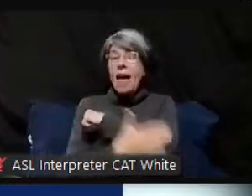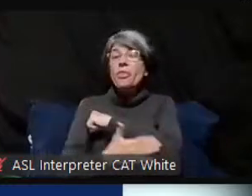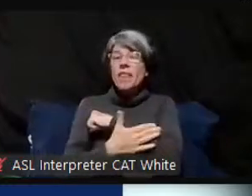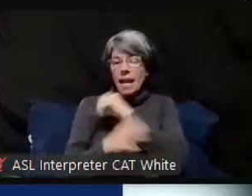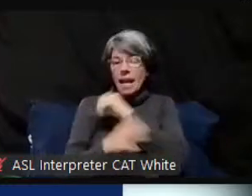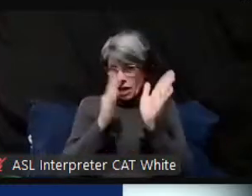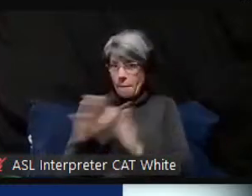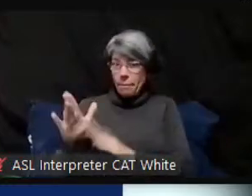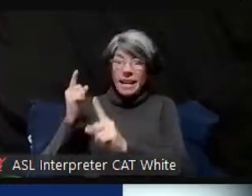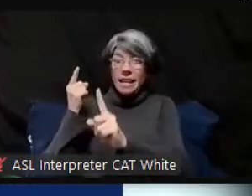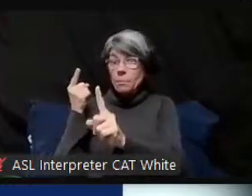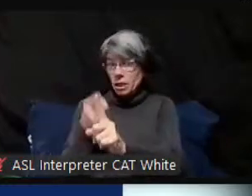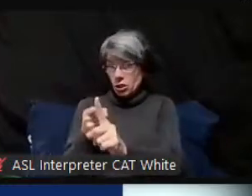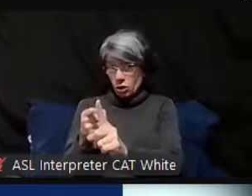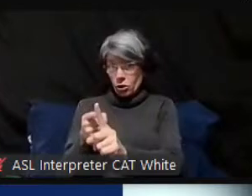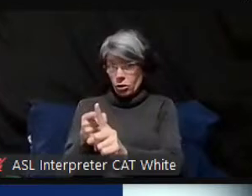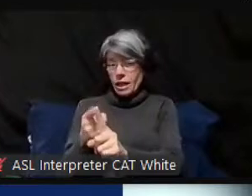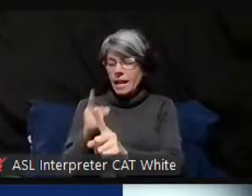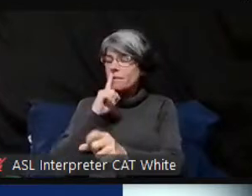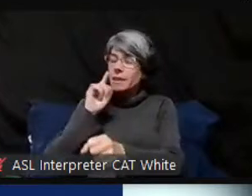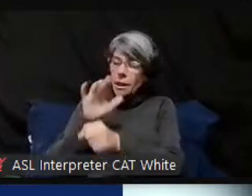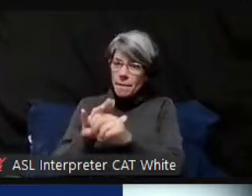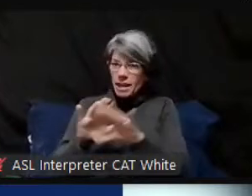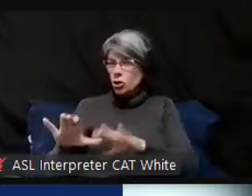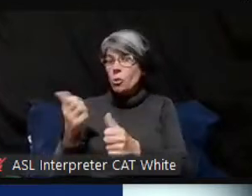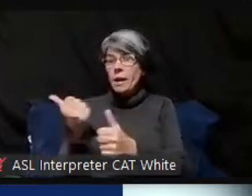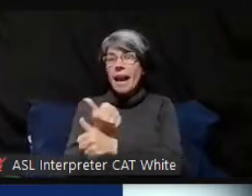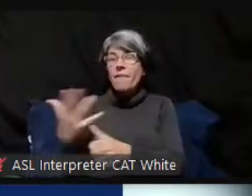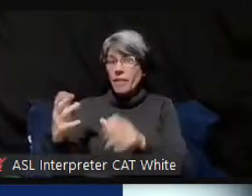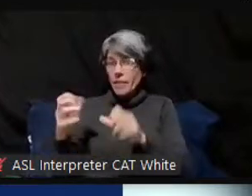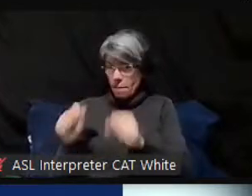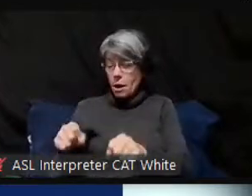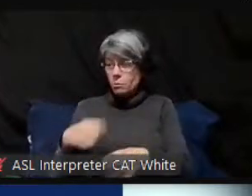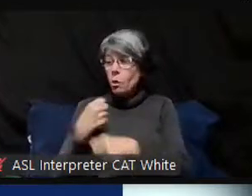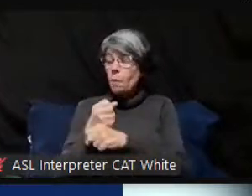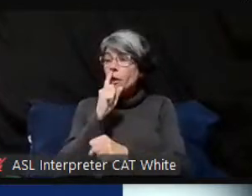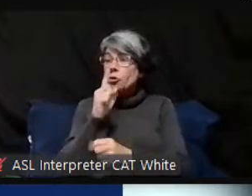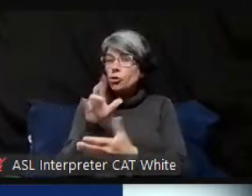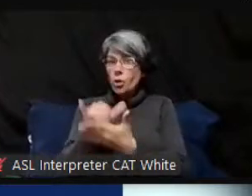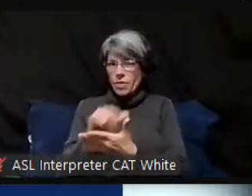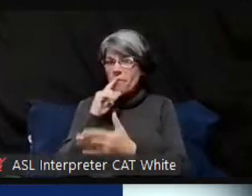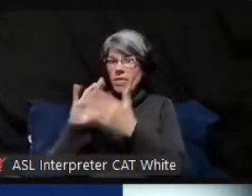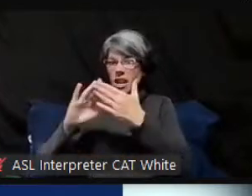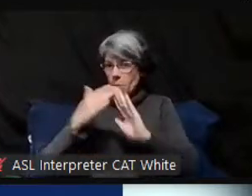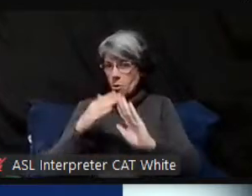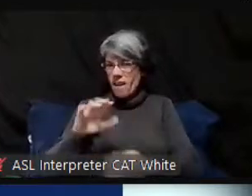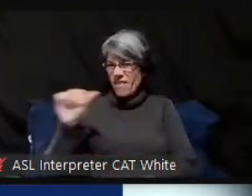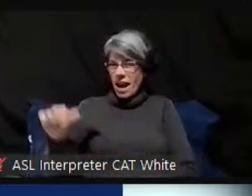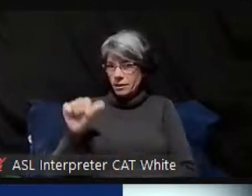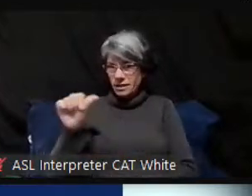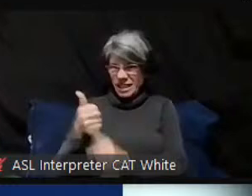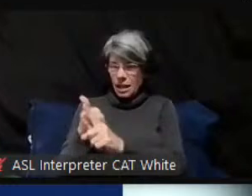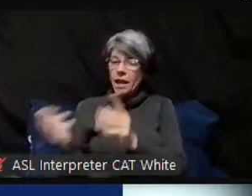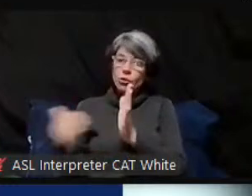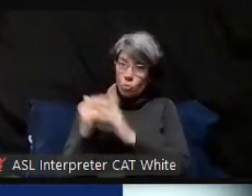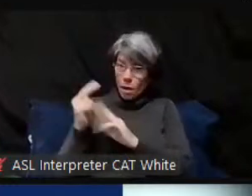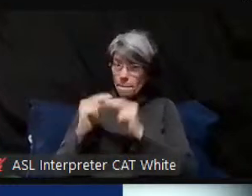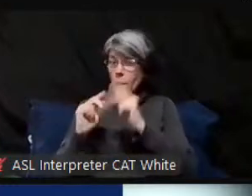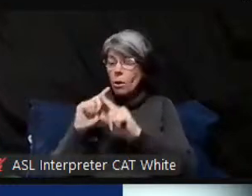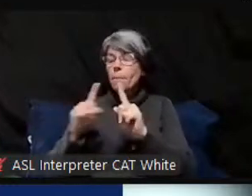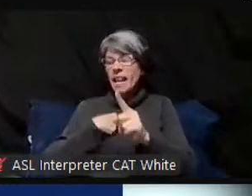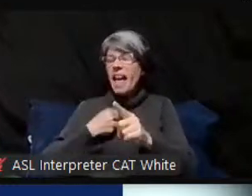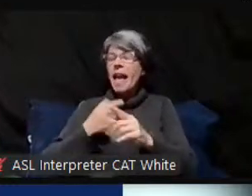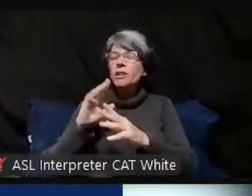in particular, is committed to doing everything possible to ensure that the community of Altadena is rebuilt and that its